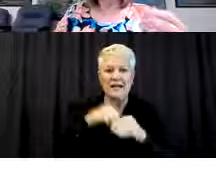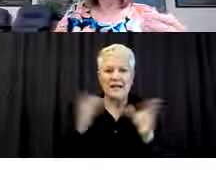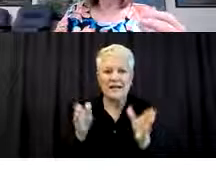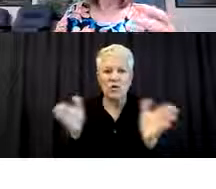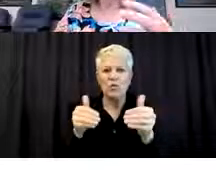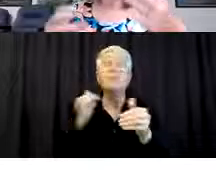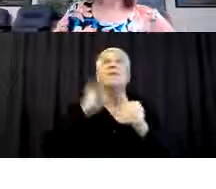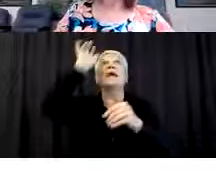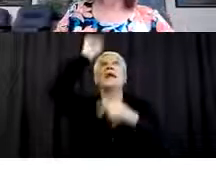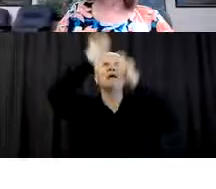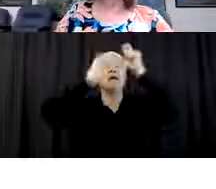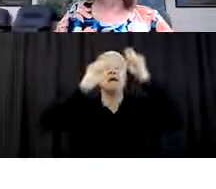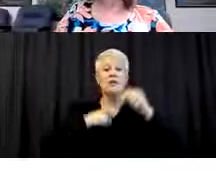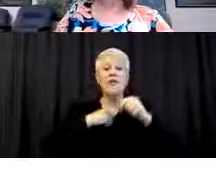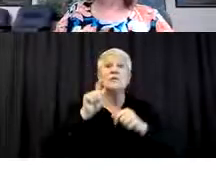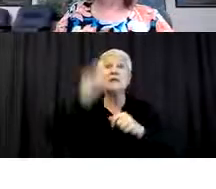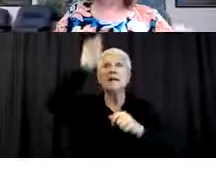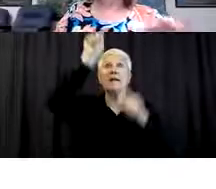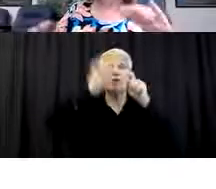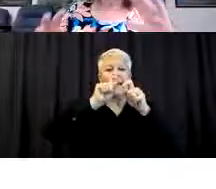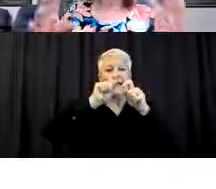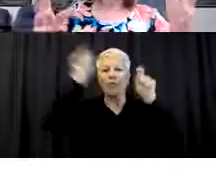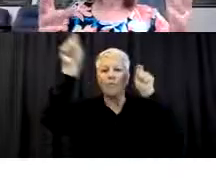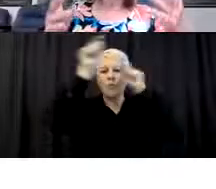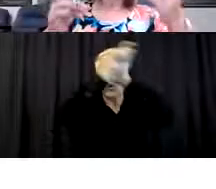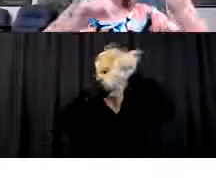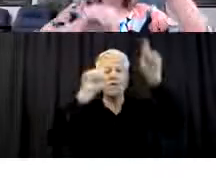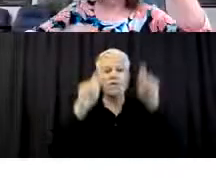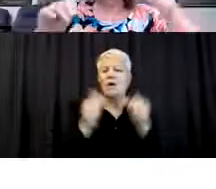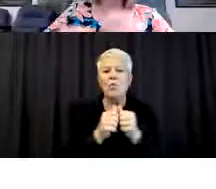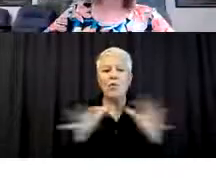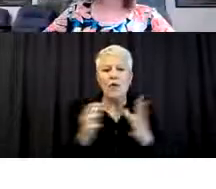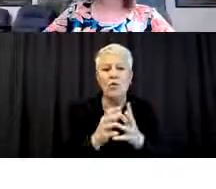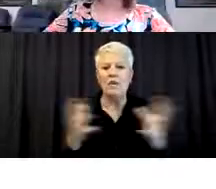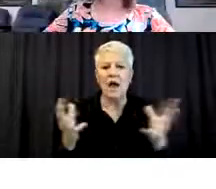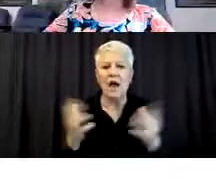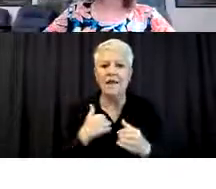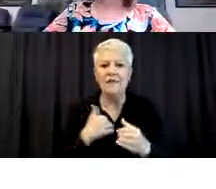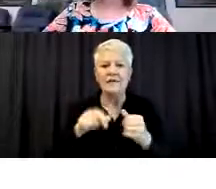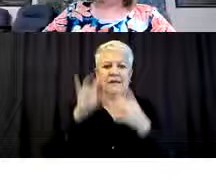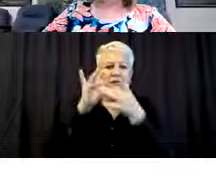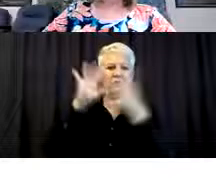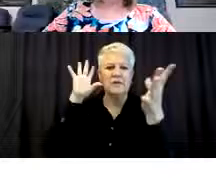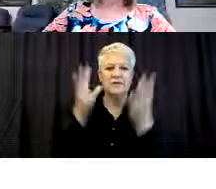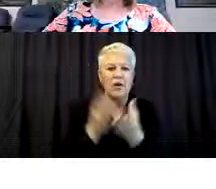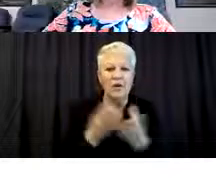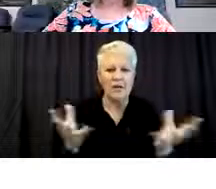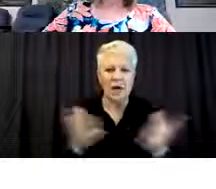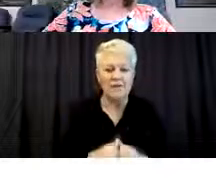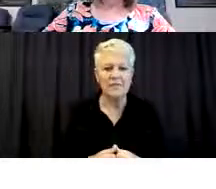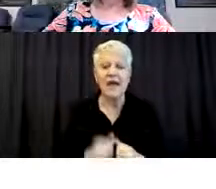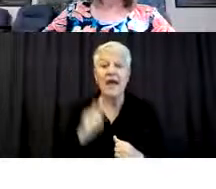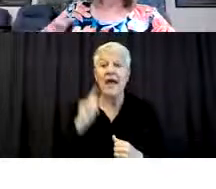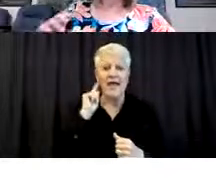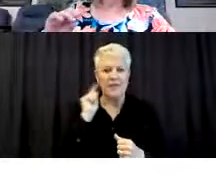moved around or removed totally without a whole lot of having to take things apart. This little room